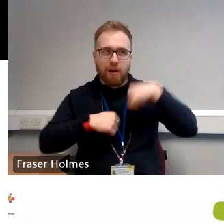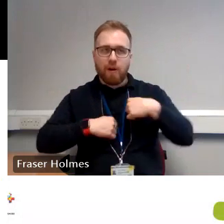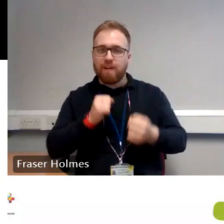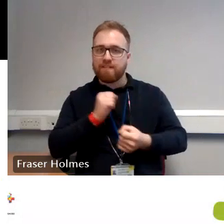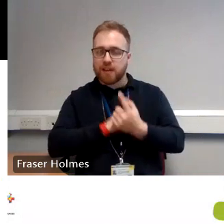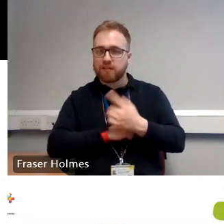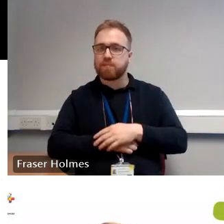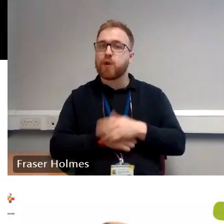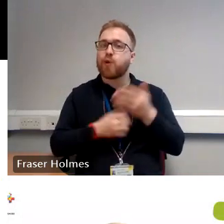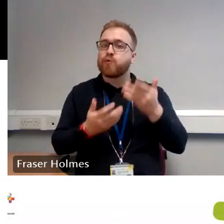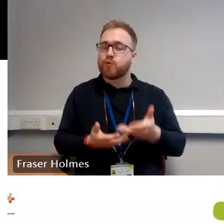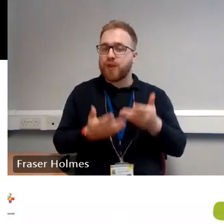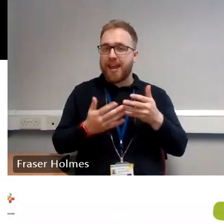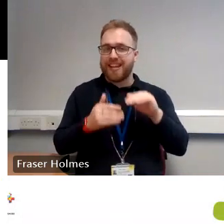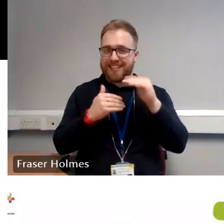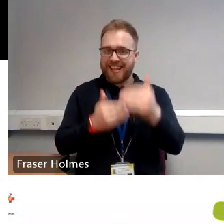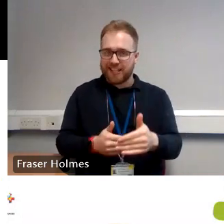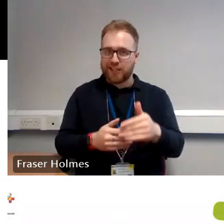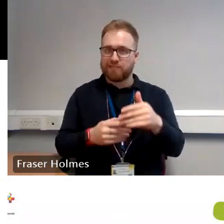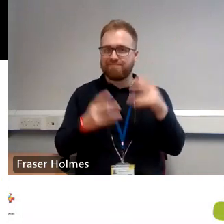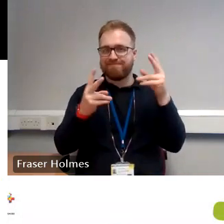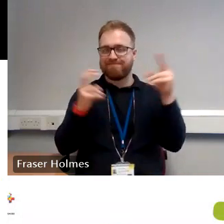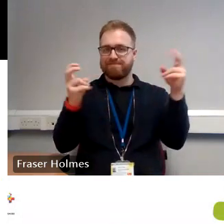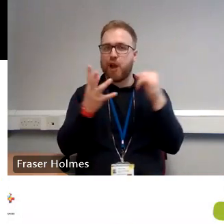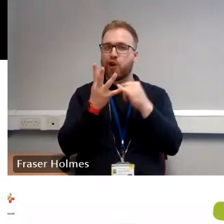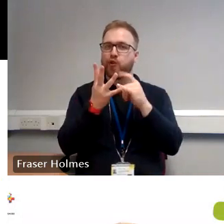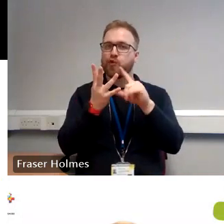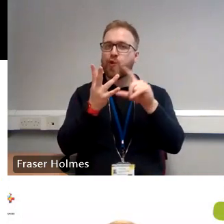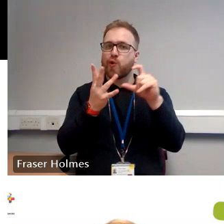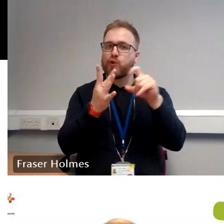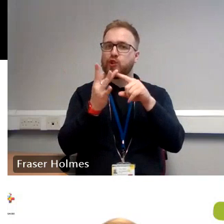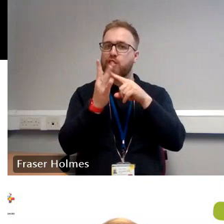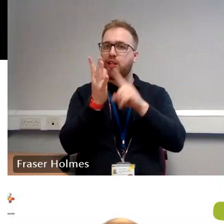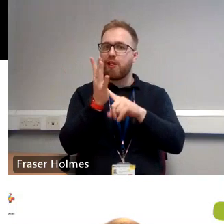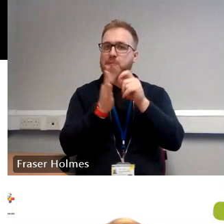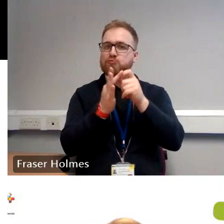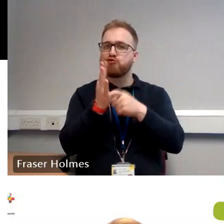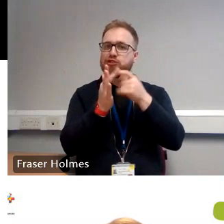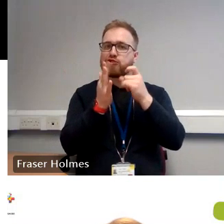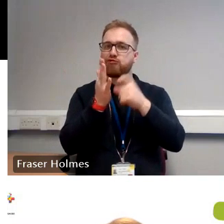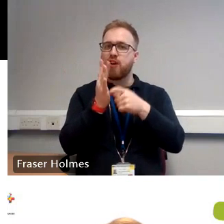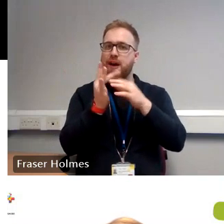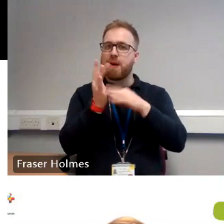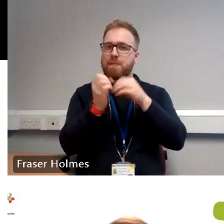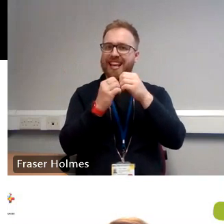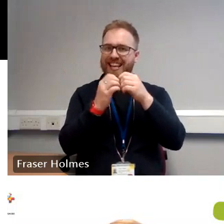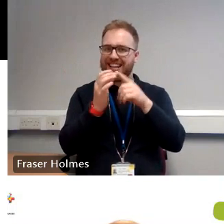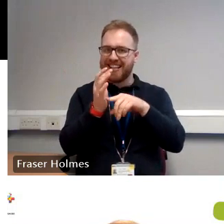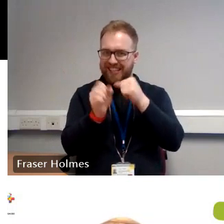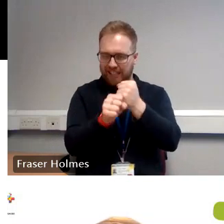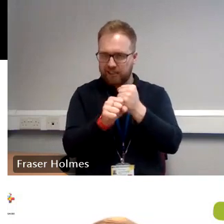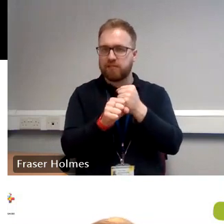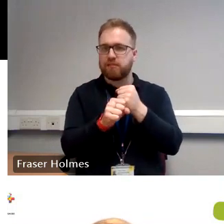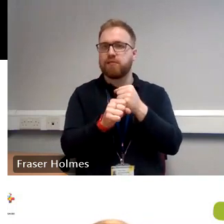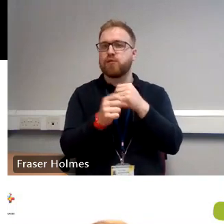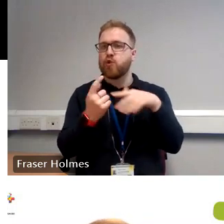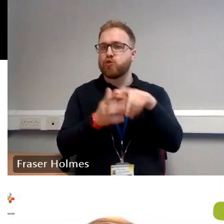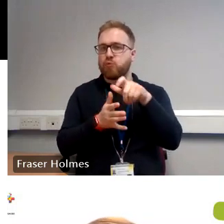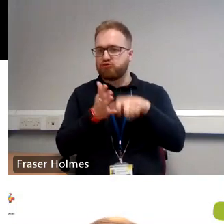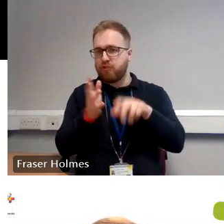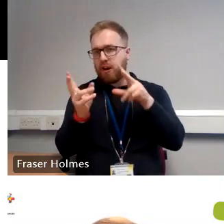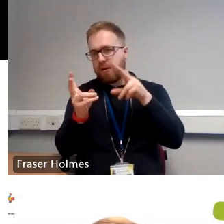So today's session is on social prescribing. My name's Lee Meller. I'm in the NHS Derby and